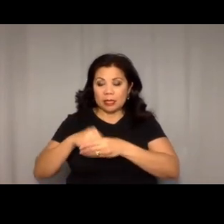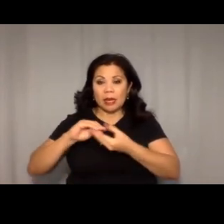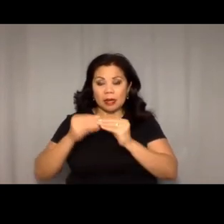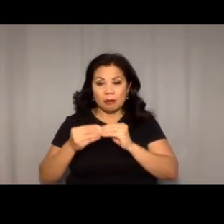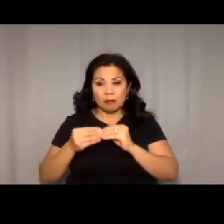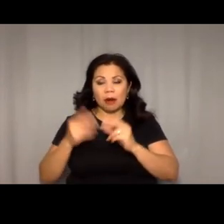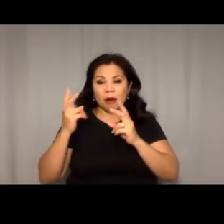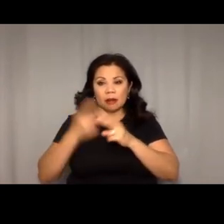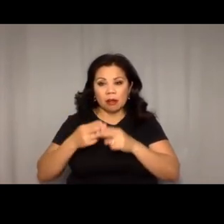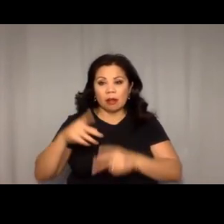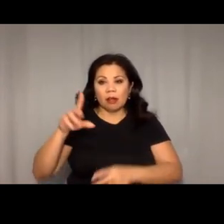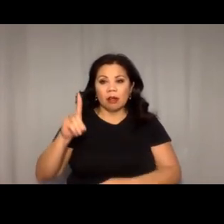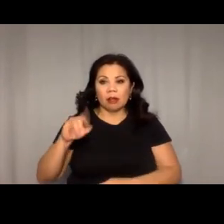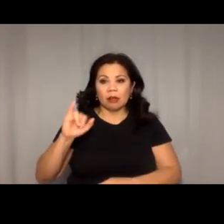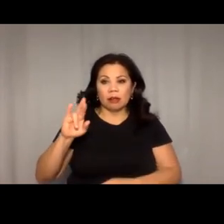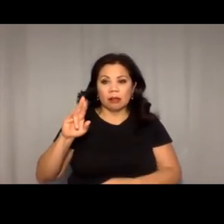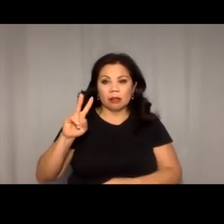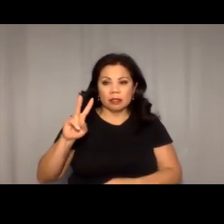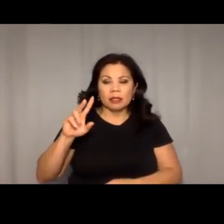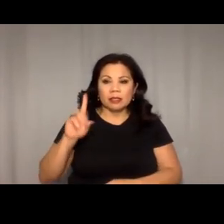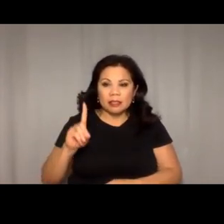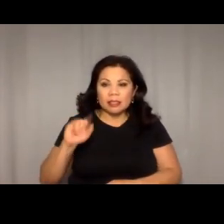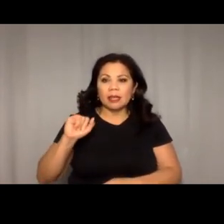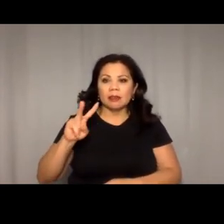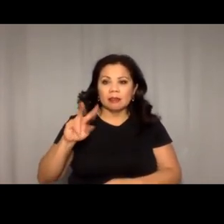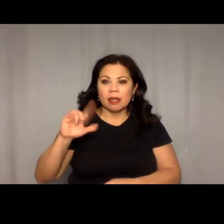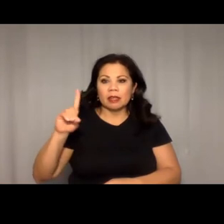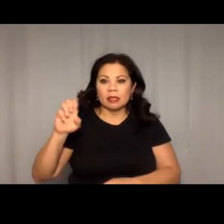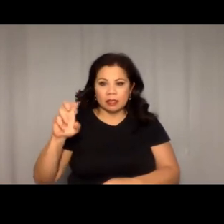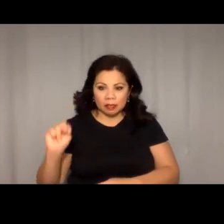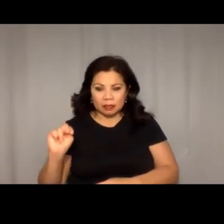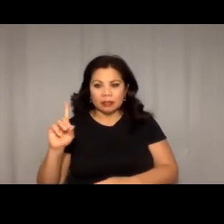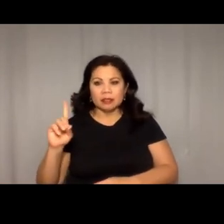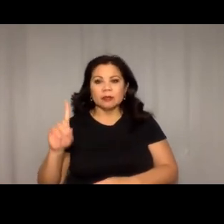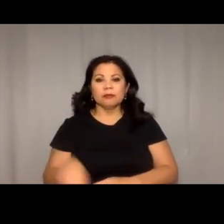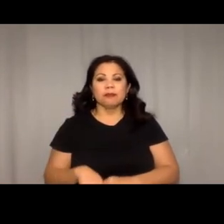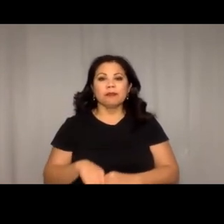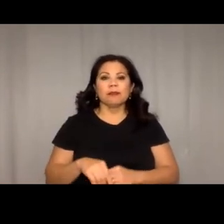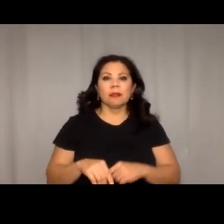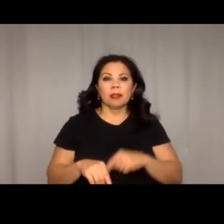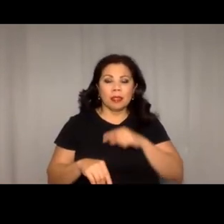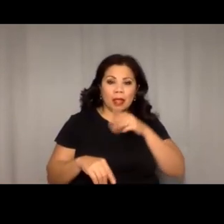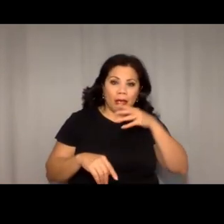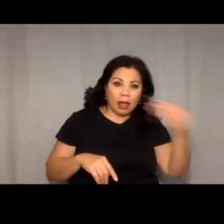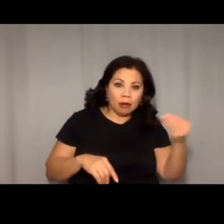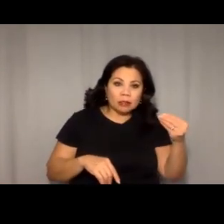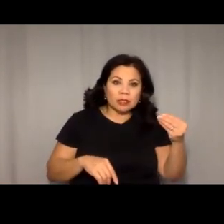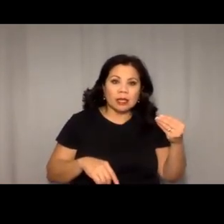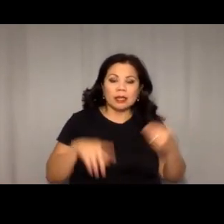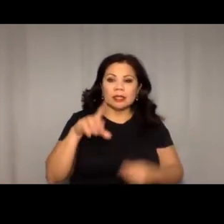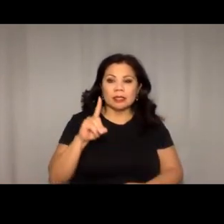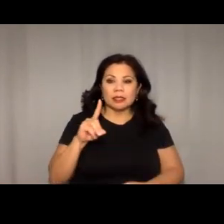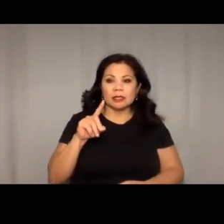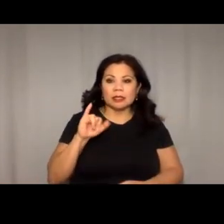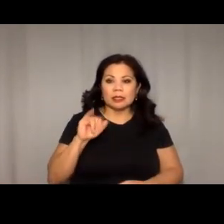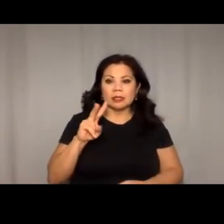and the divisor is the outside number. The quotient is the number that appears on the top. Whatever numbers are on top, that's your quotient, that's